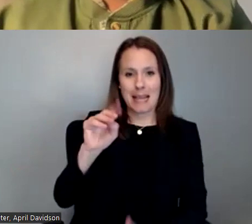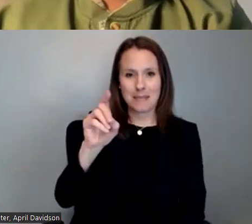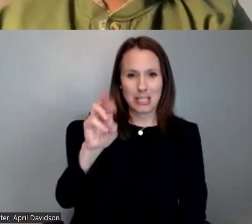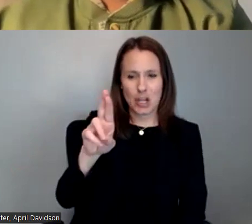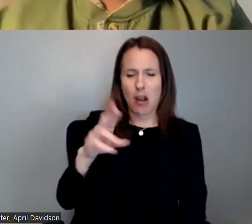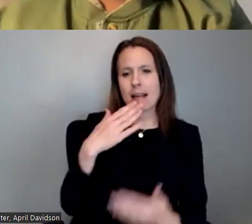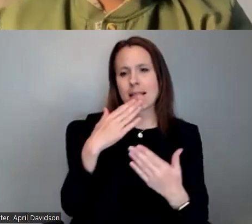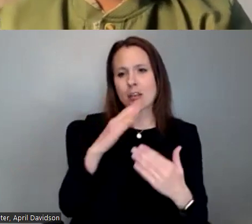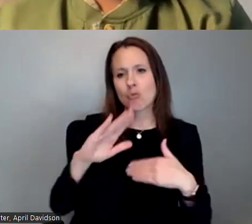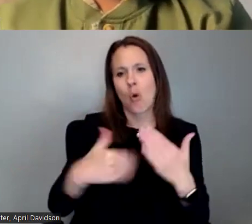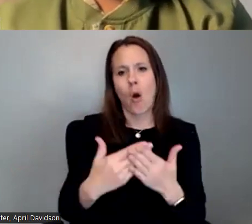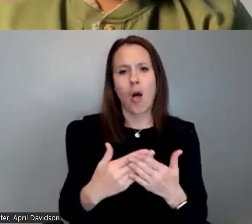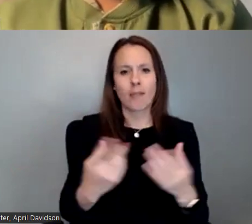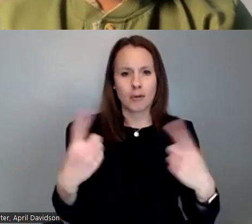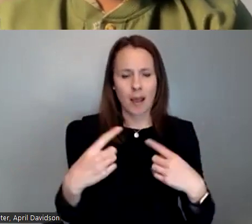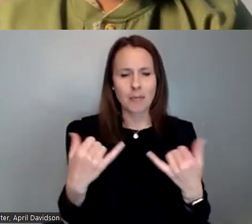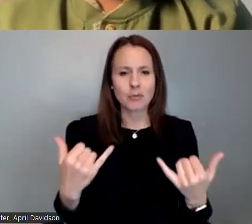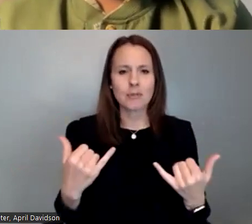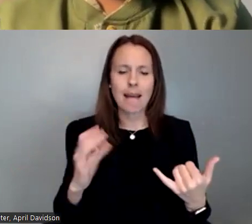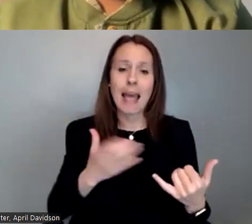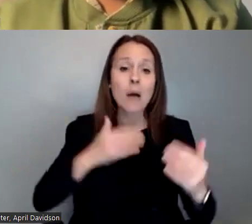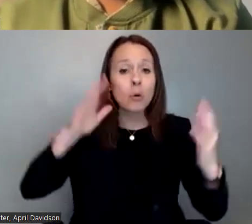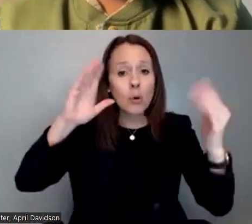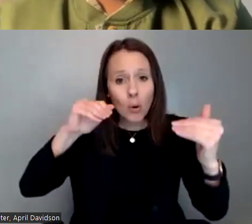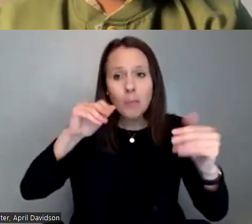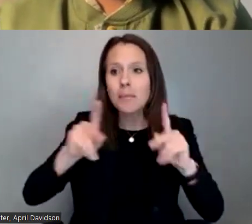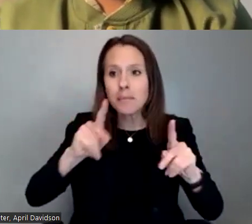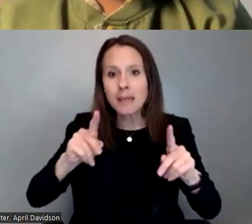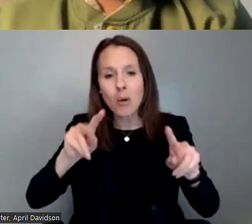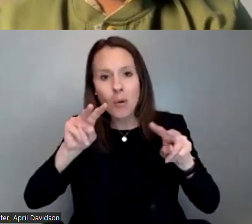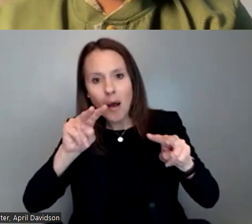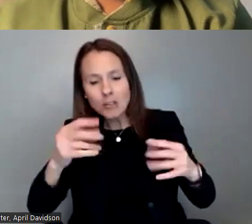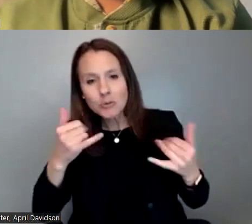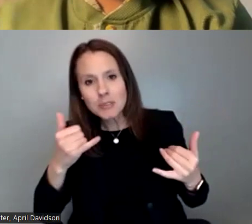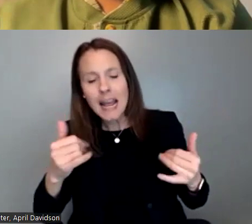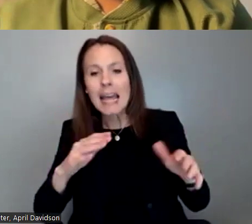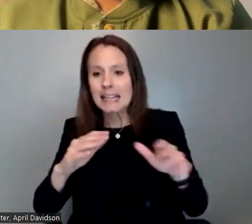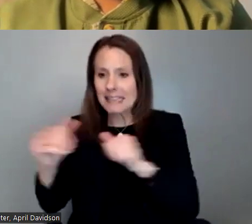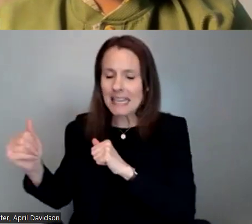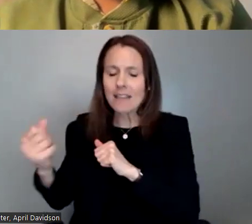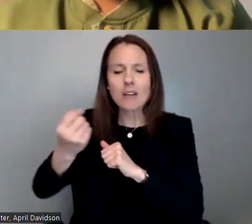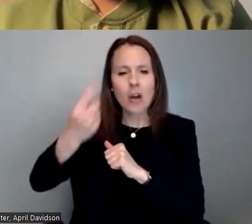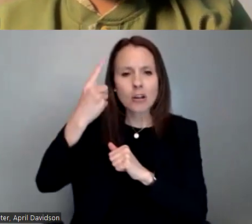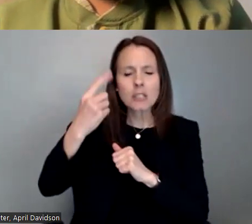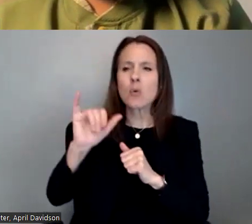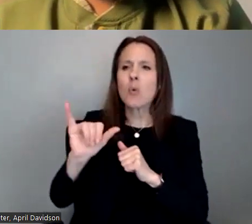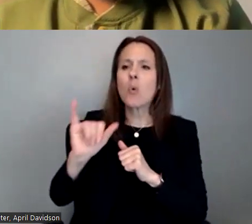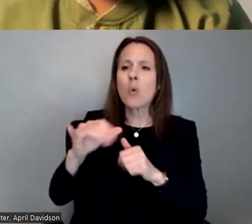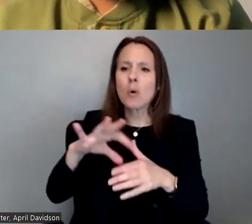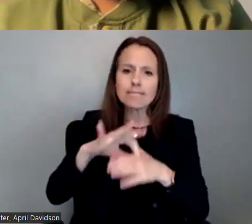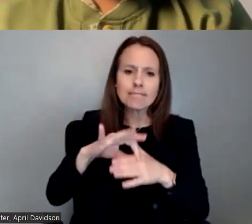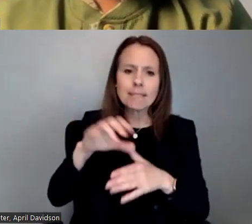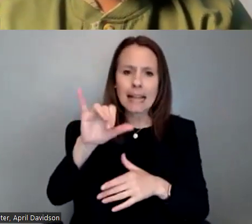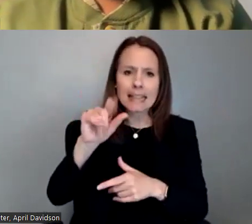you for spending time with us today. It is our hope that those listening walk away understanding the need to make literature more accessible